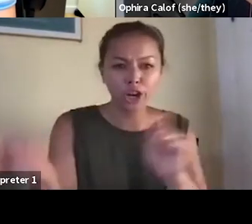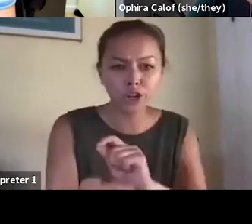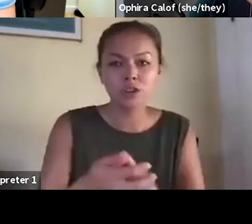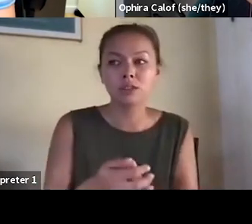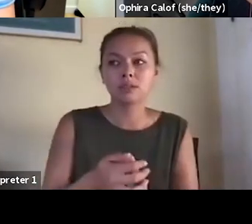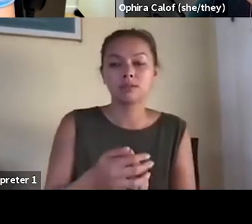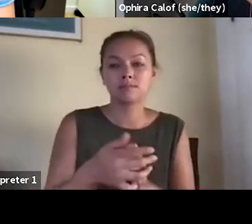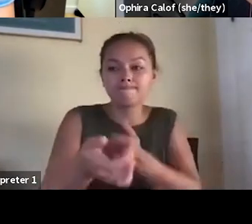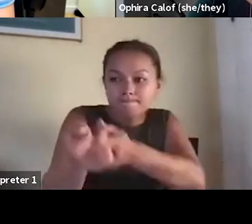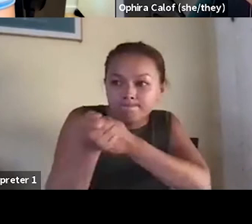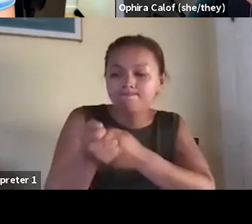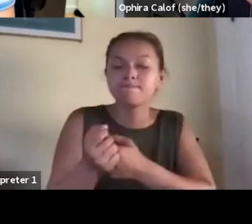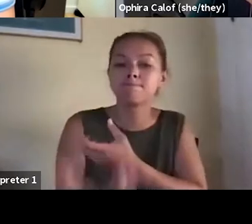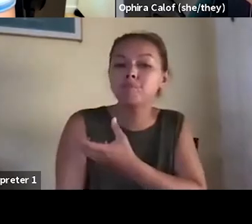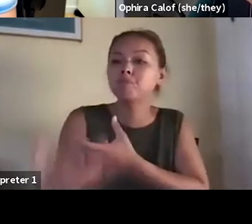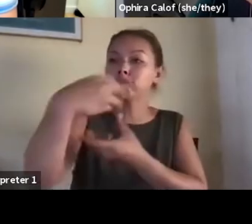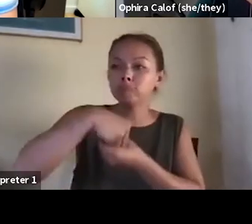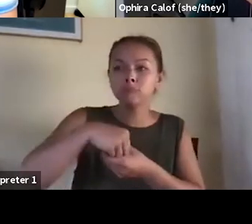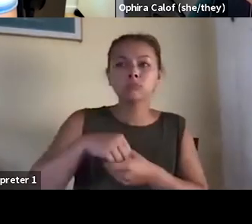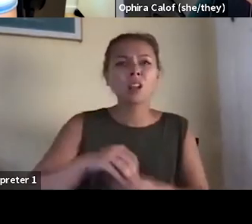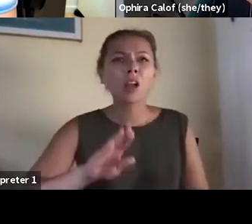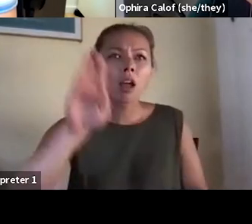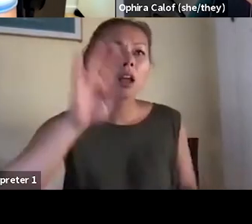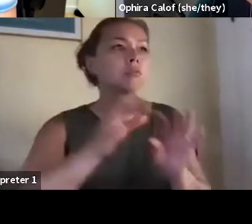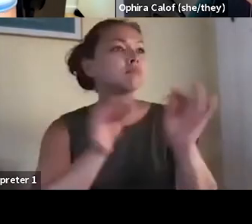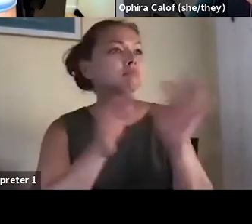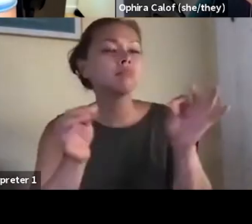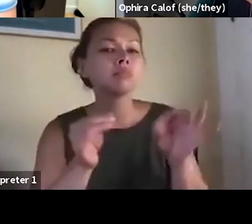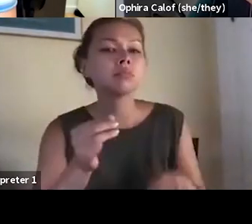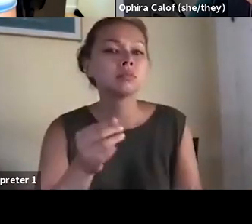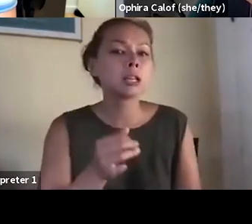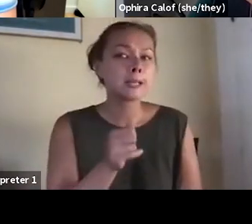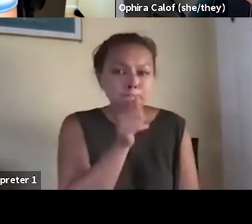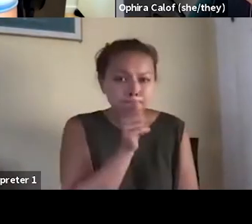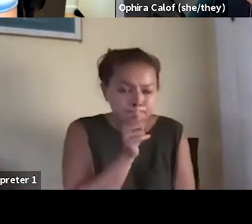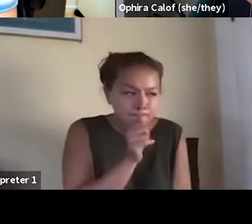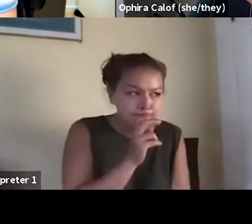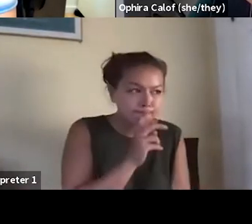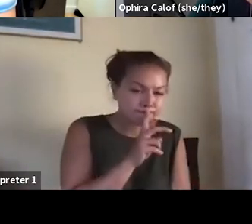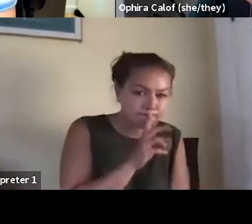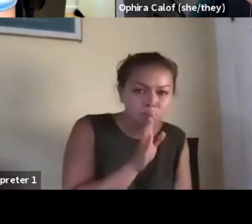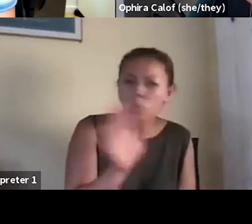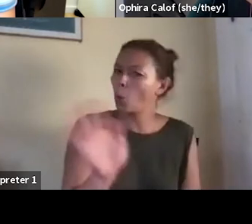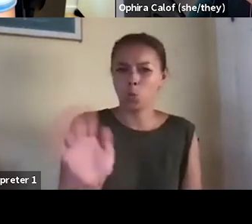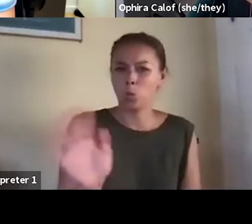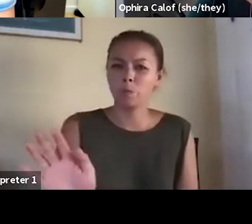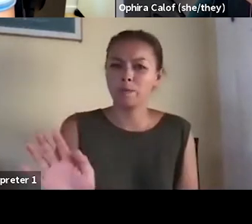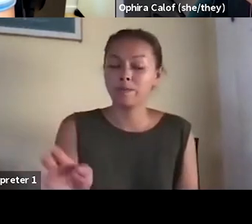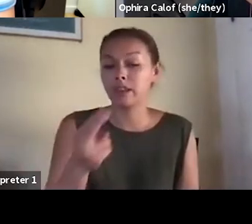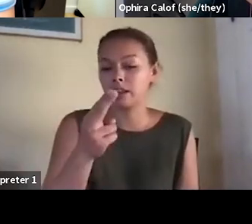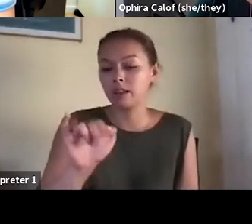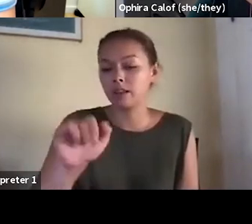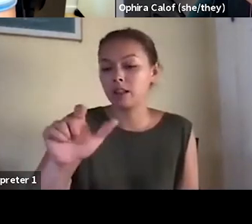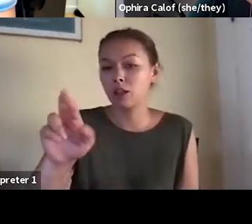and not being afraid to say what's on your mind. Hillary Clinton famously said, women's rights are